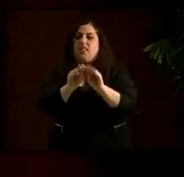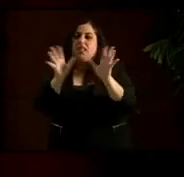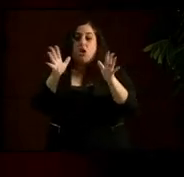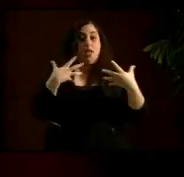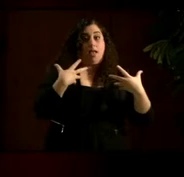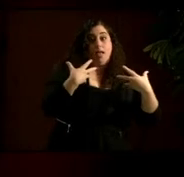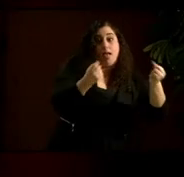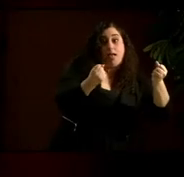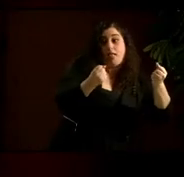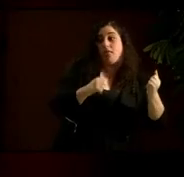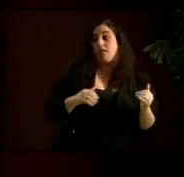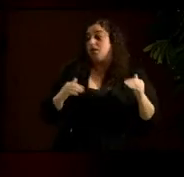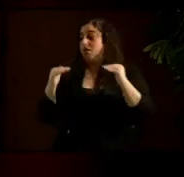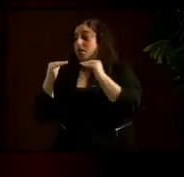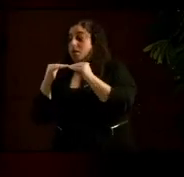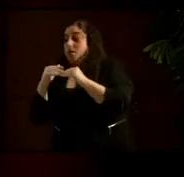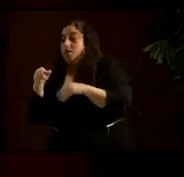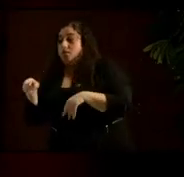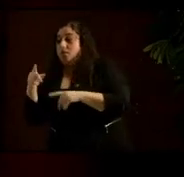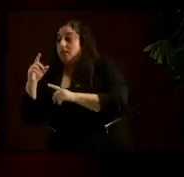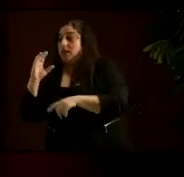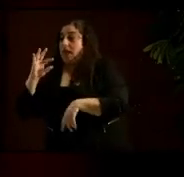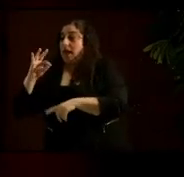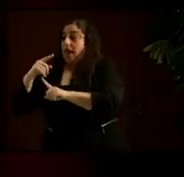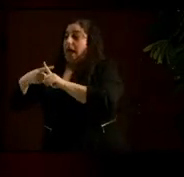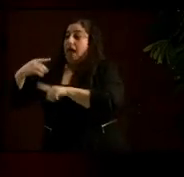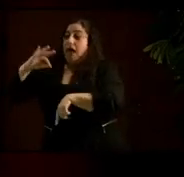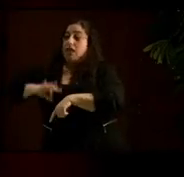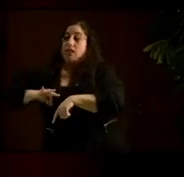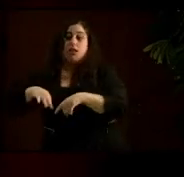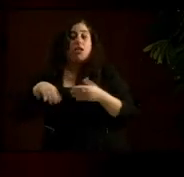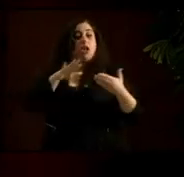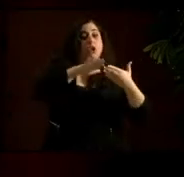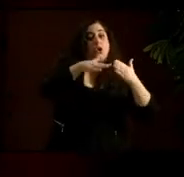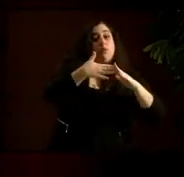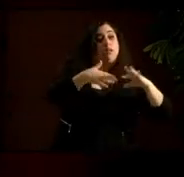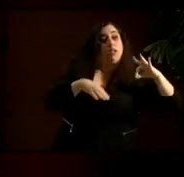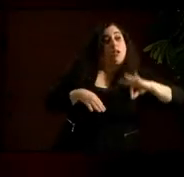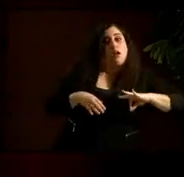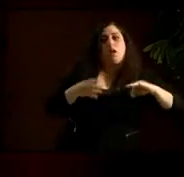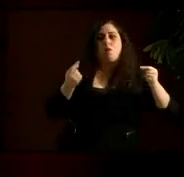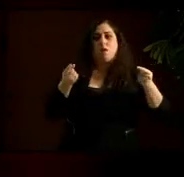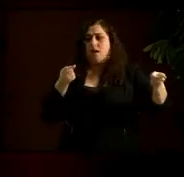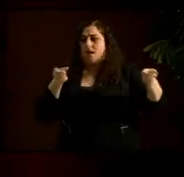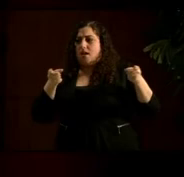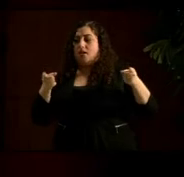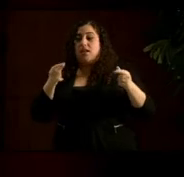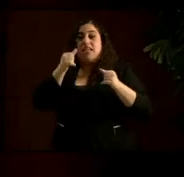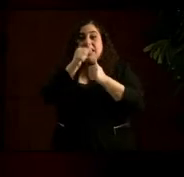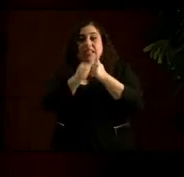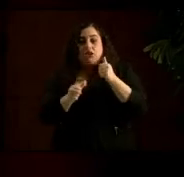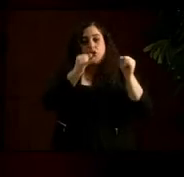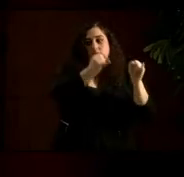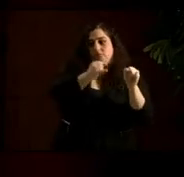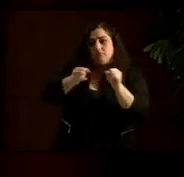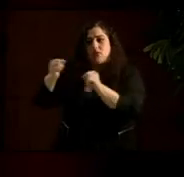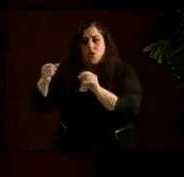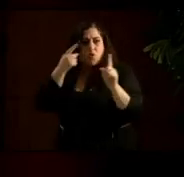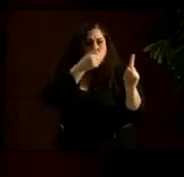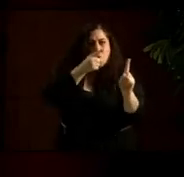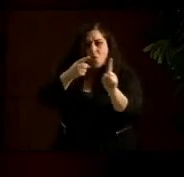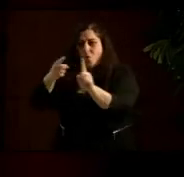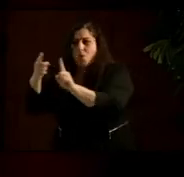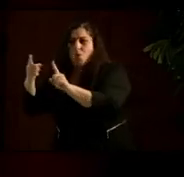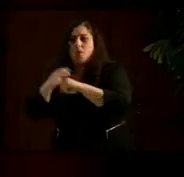assets are the community's assets. While each of us may pursue our individual goals and accomplishments, we